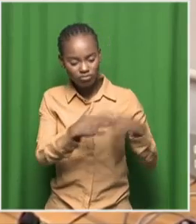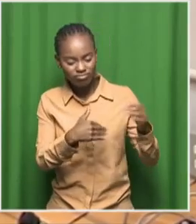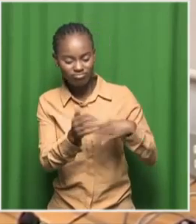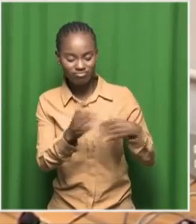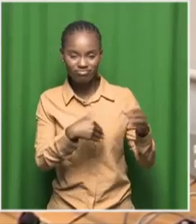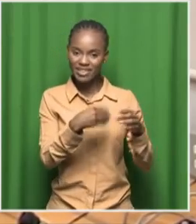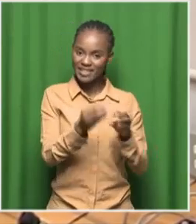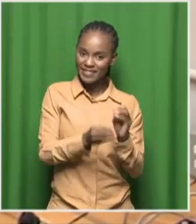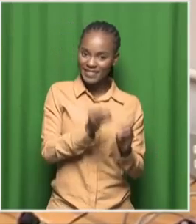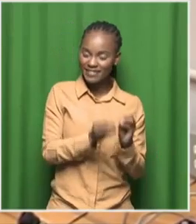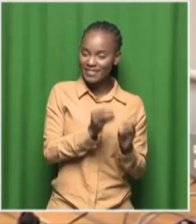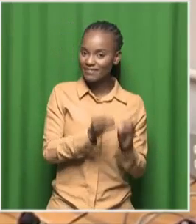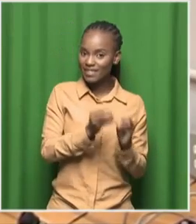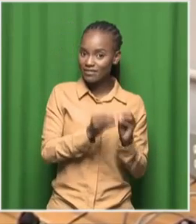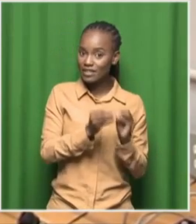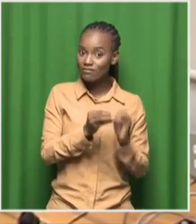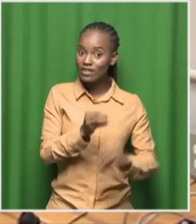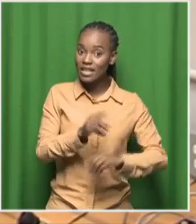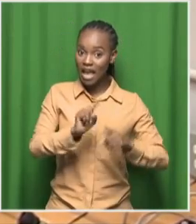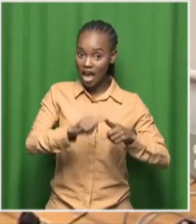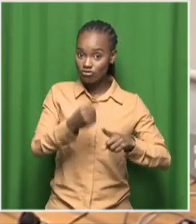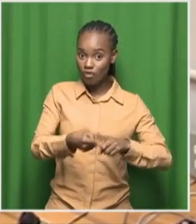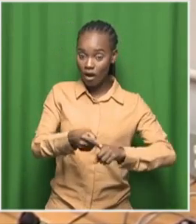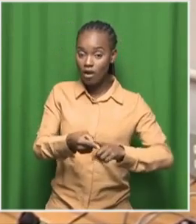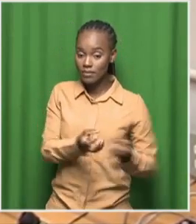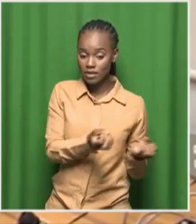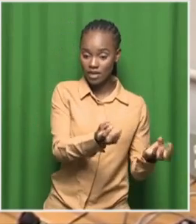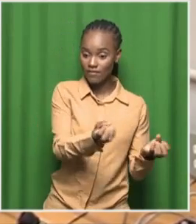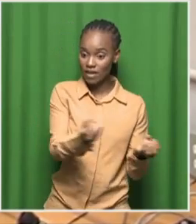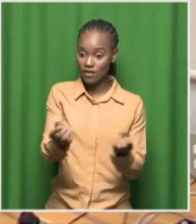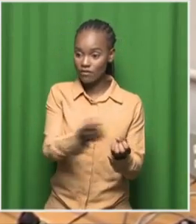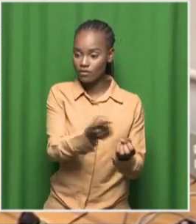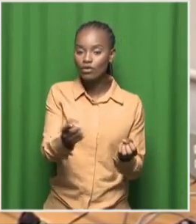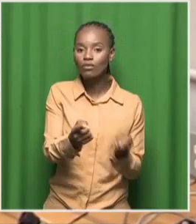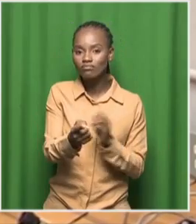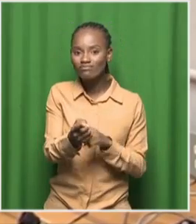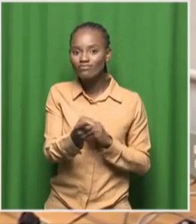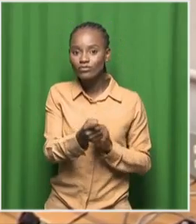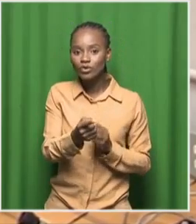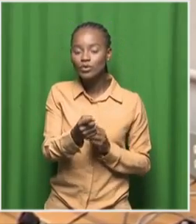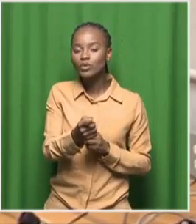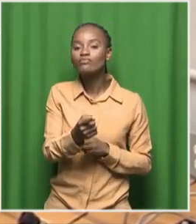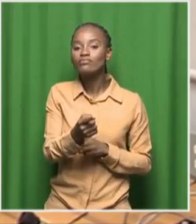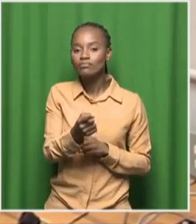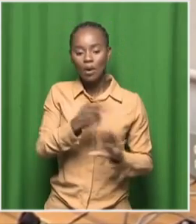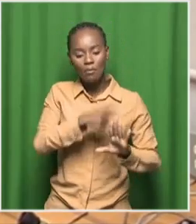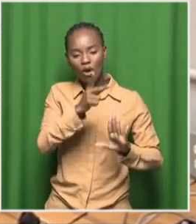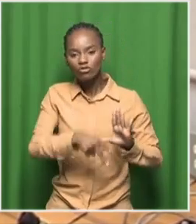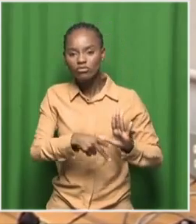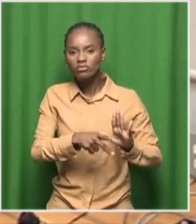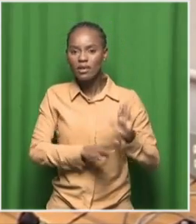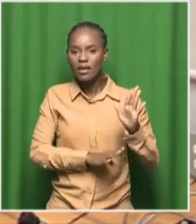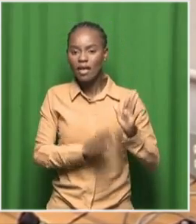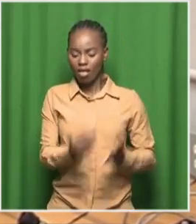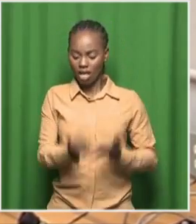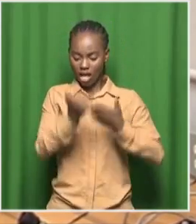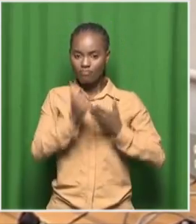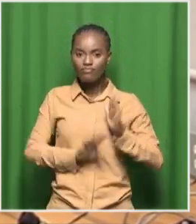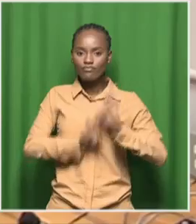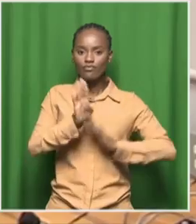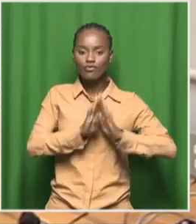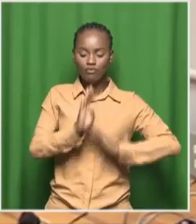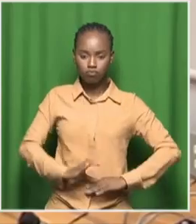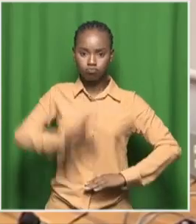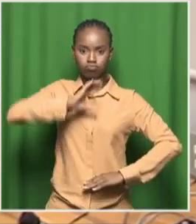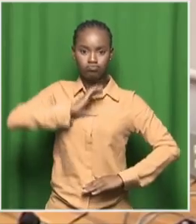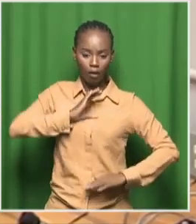for us. After they've done one practical, I said, okay, I can see you are good. Let me give another one. So, Mr. Leshaba,